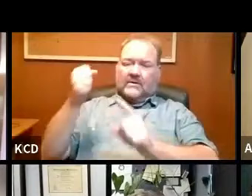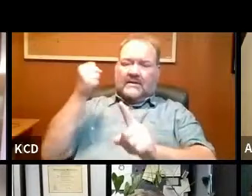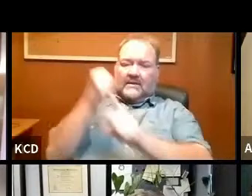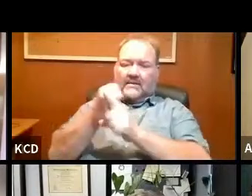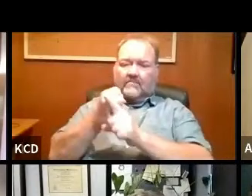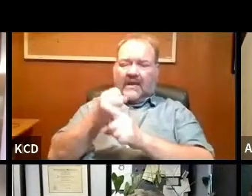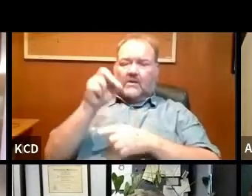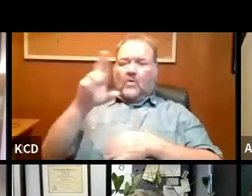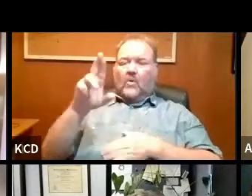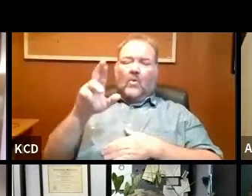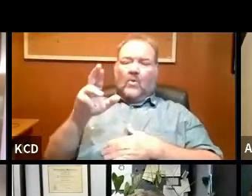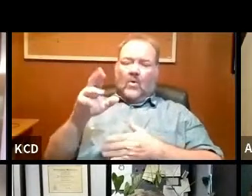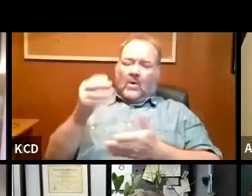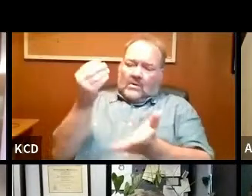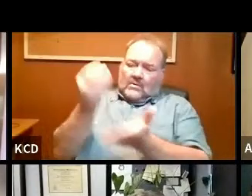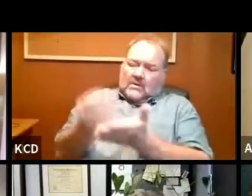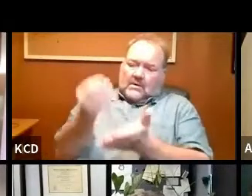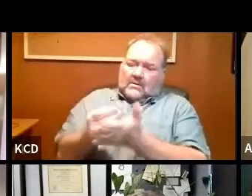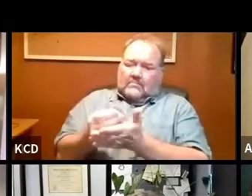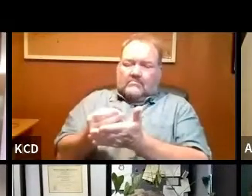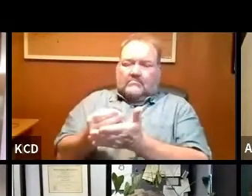dollar